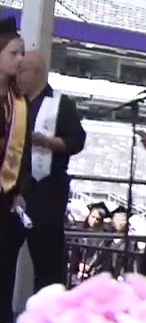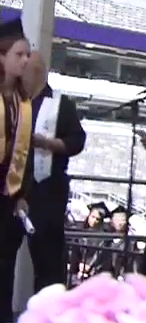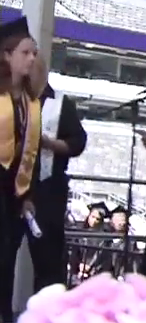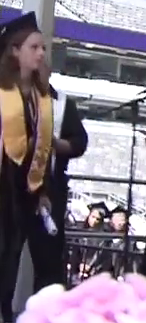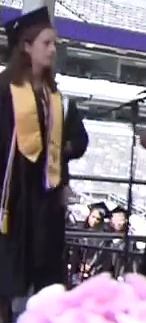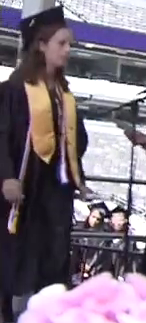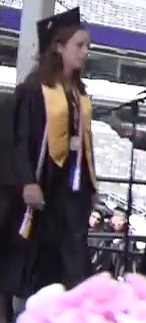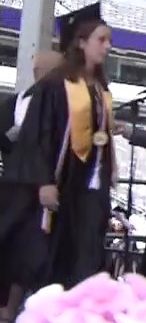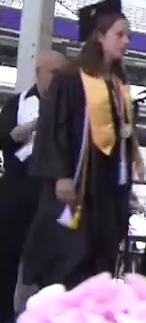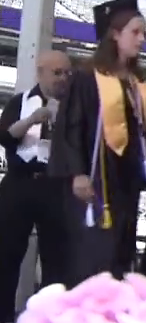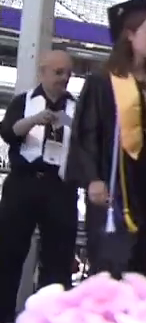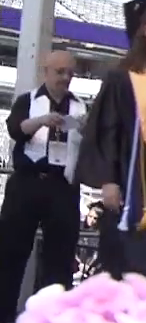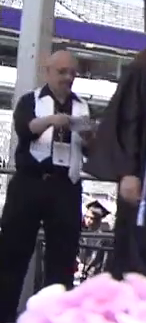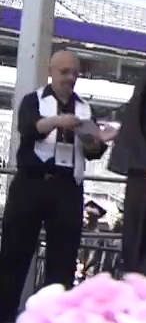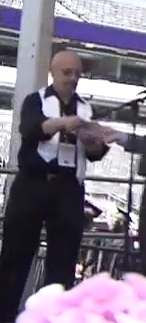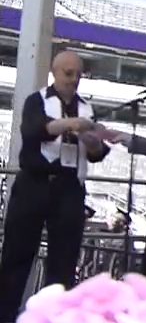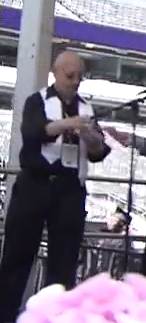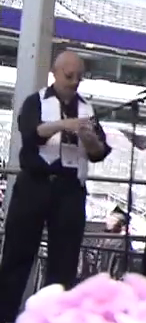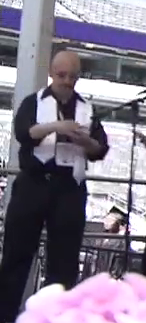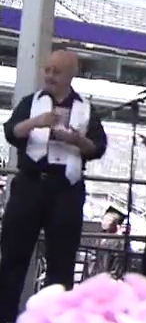Annabelle Sanzari.